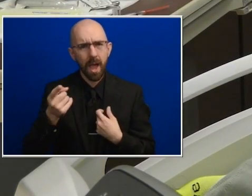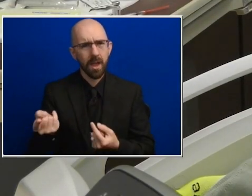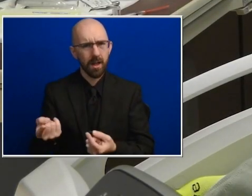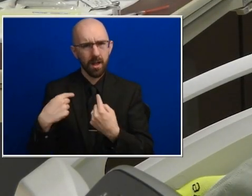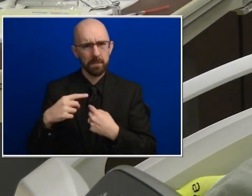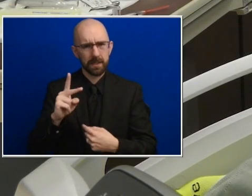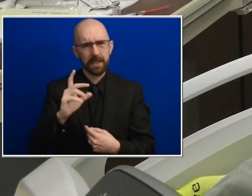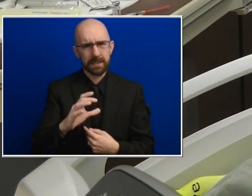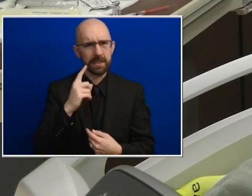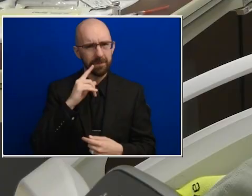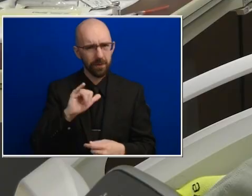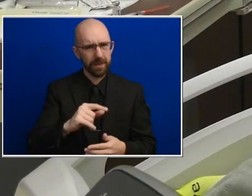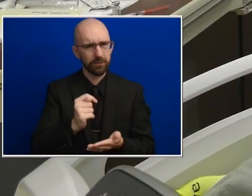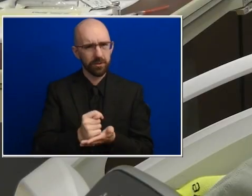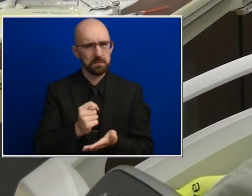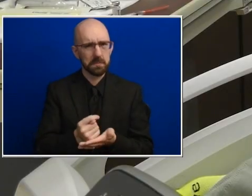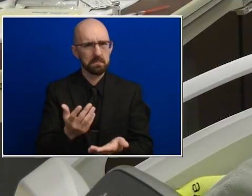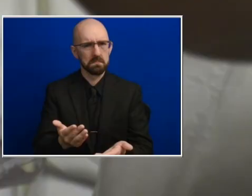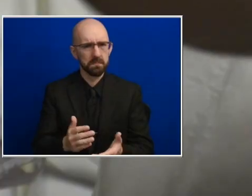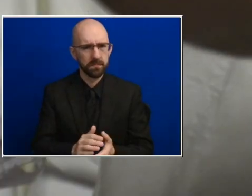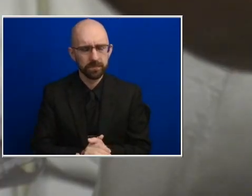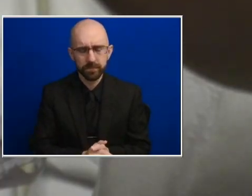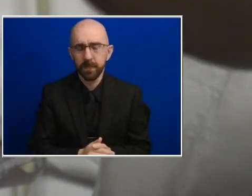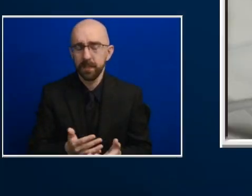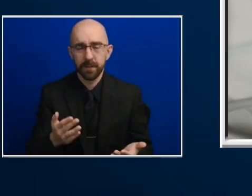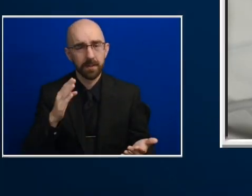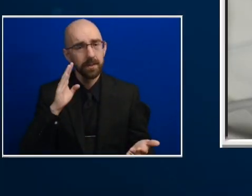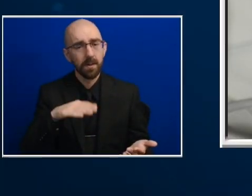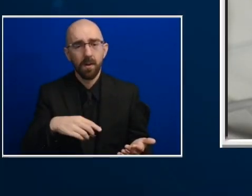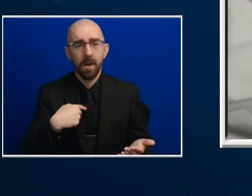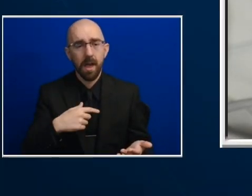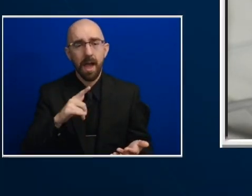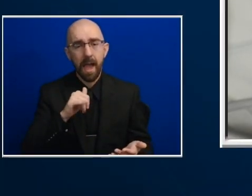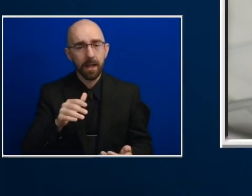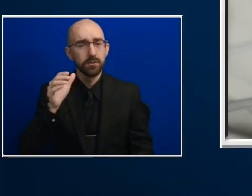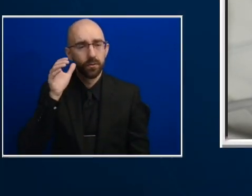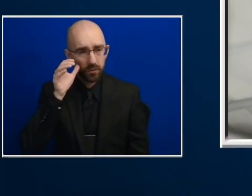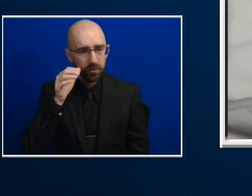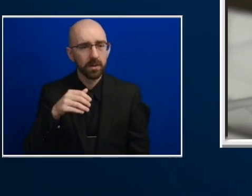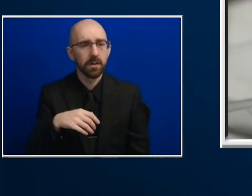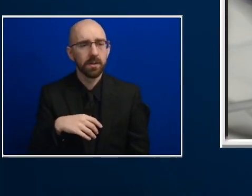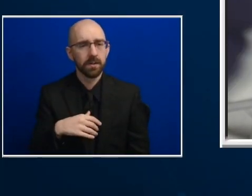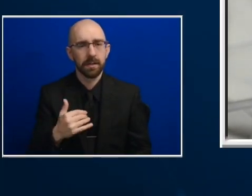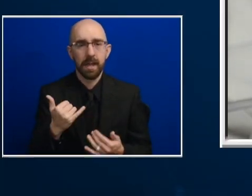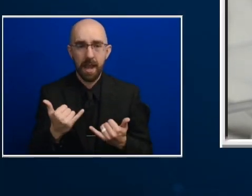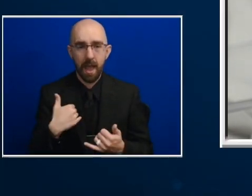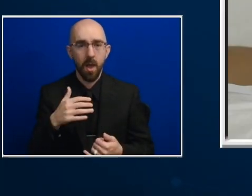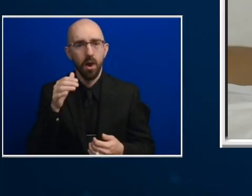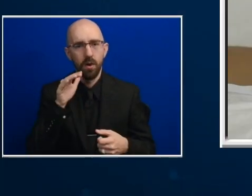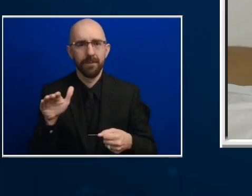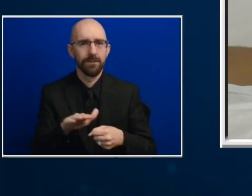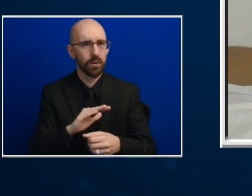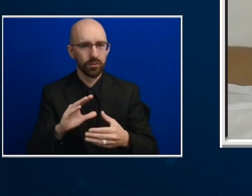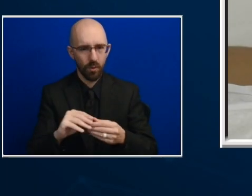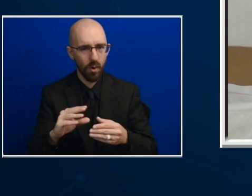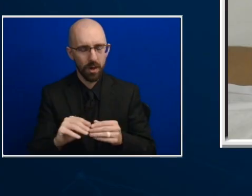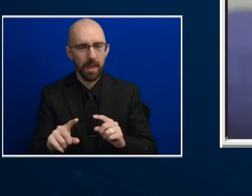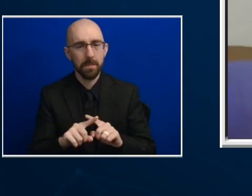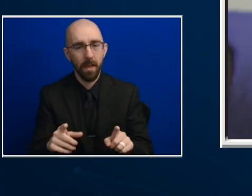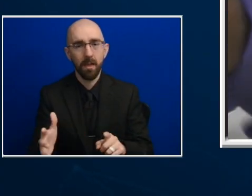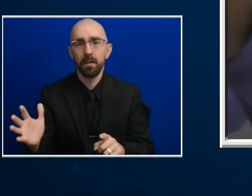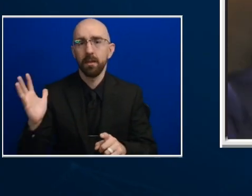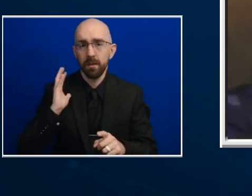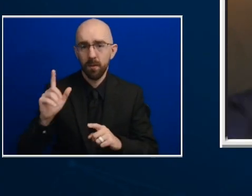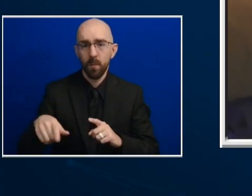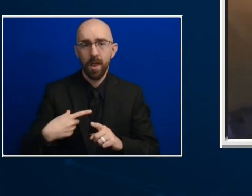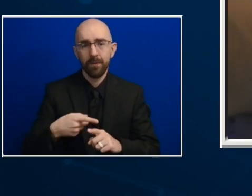for this treatment? You know, it's, I actually heard, I've now heard the full story, but back when